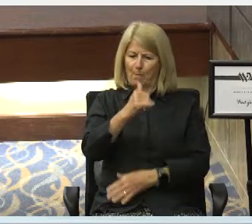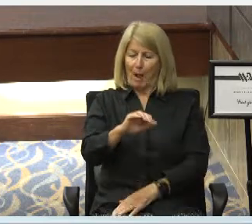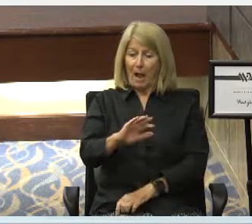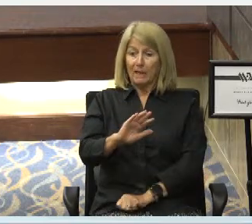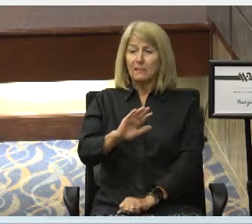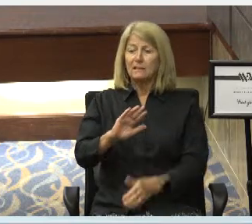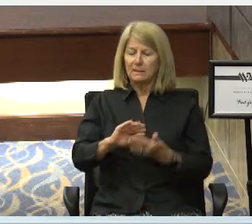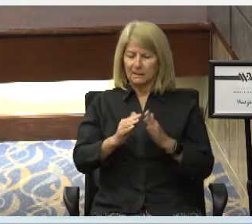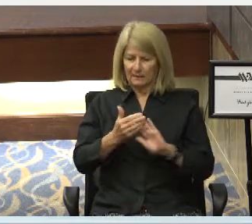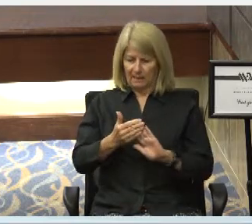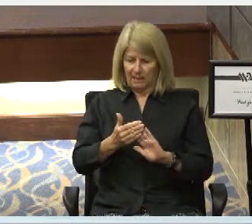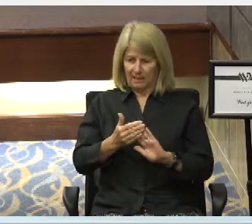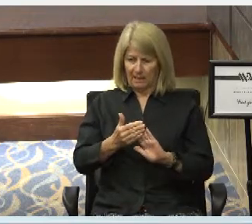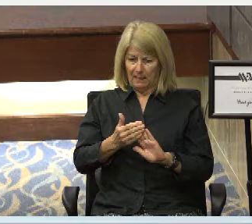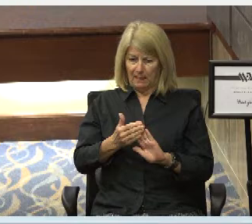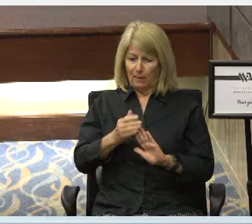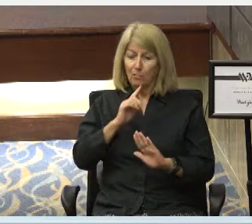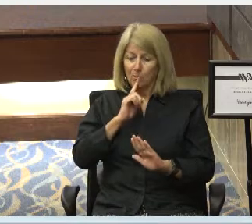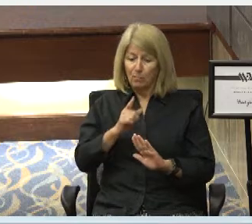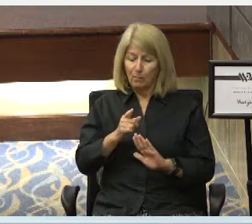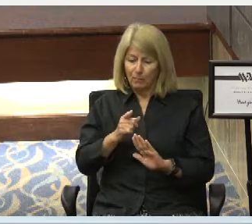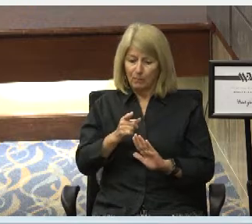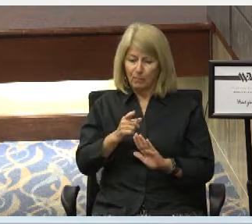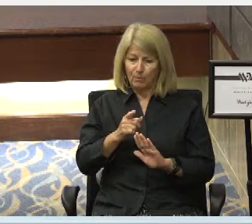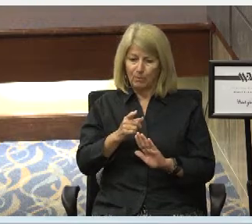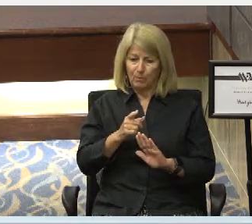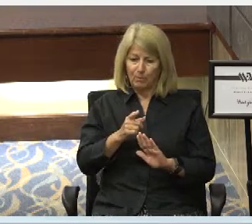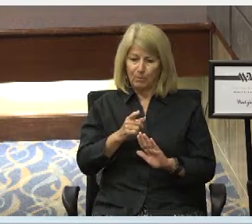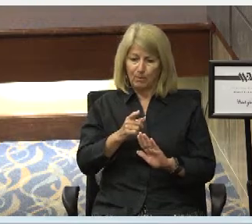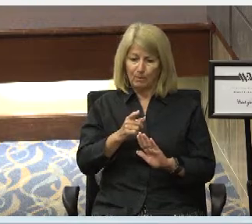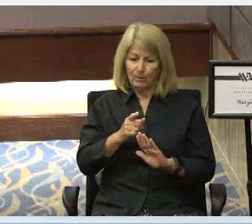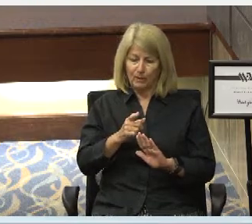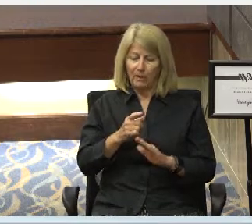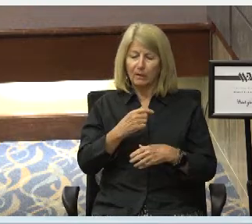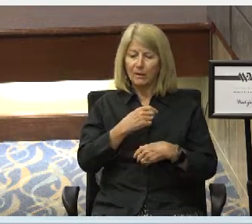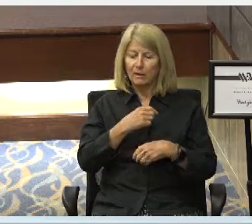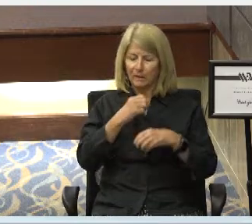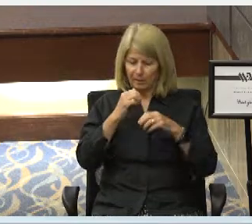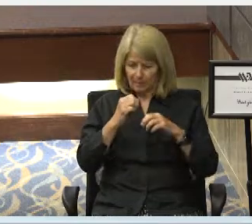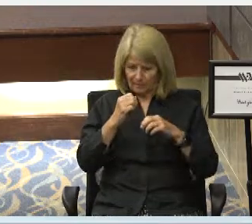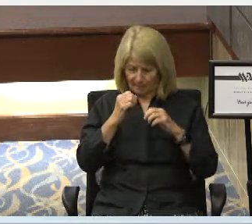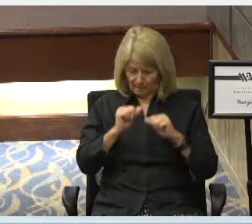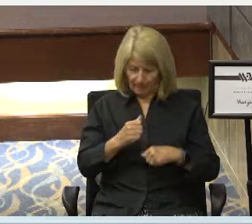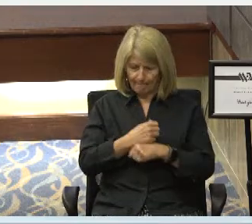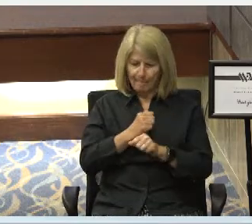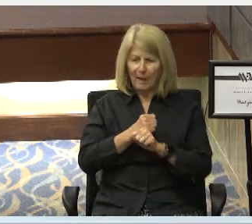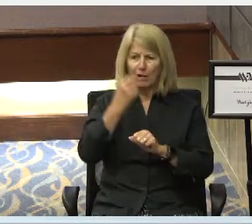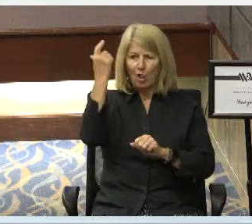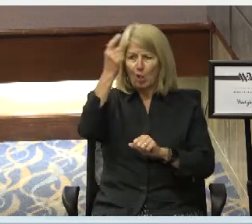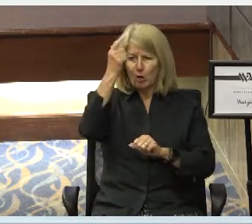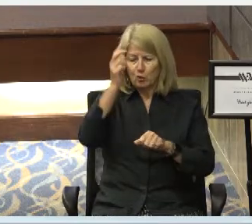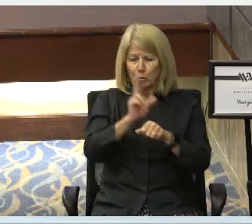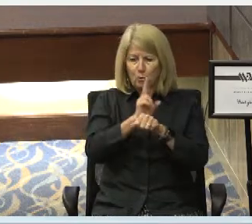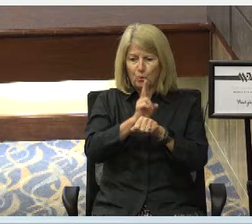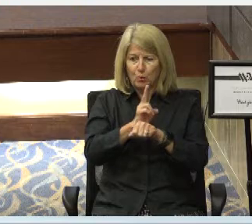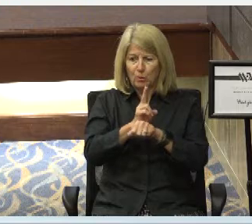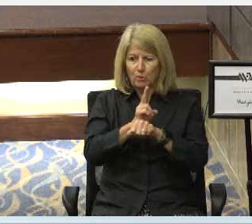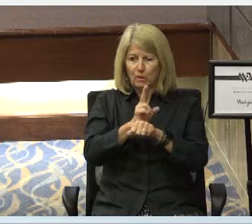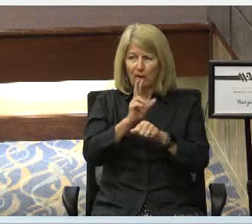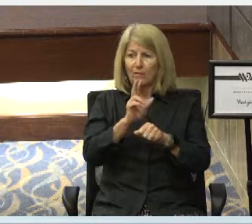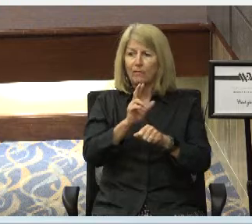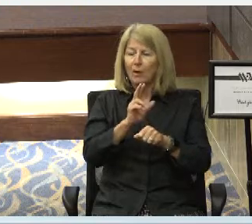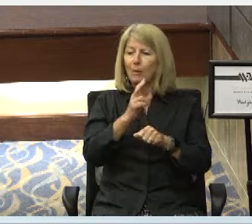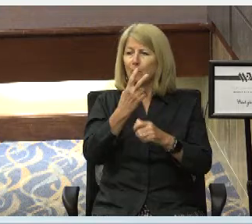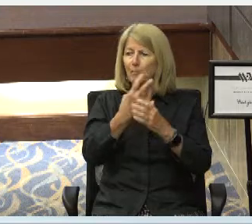And we're the only one that I think that would make logical use out of that collective both tracks.